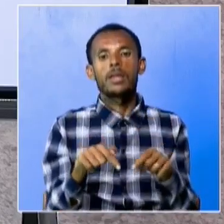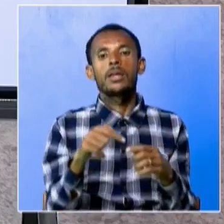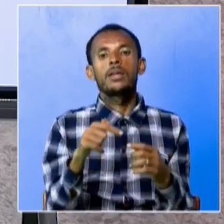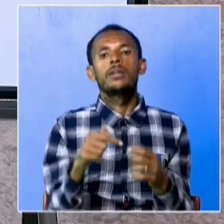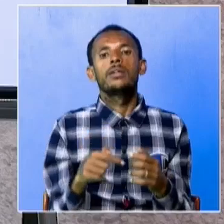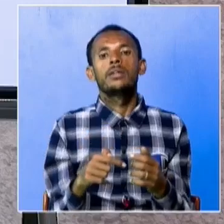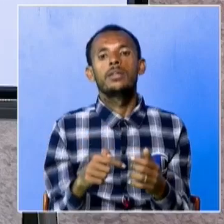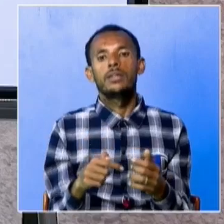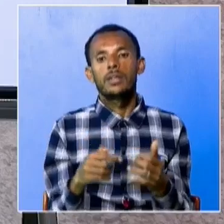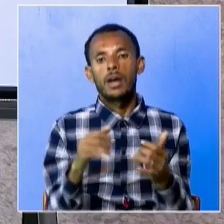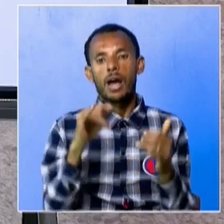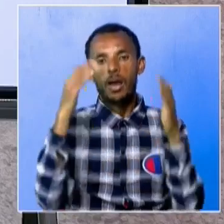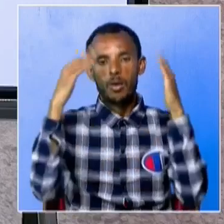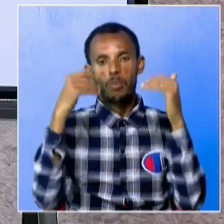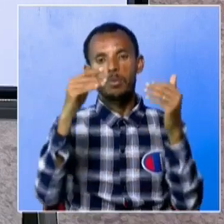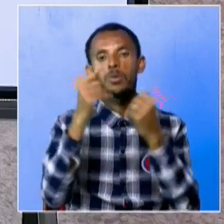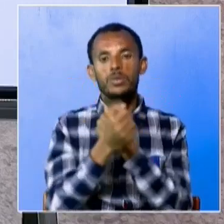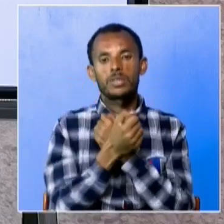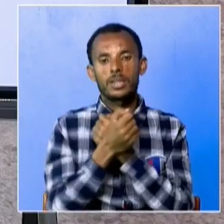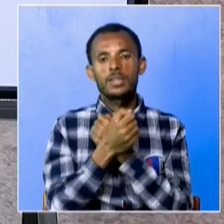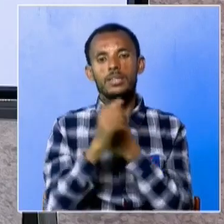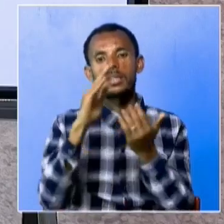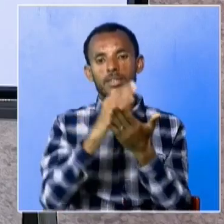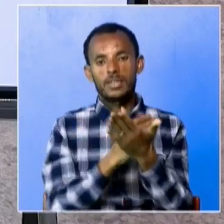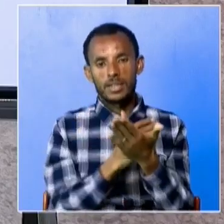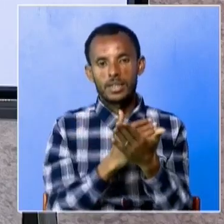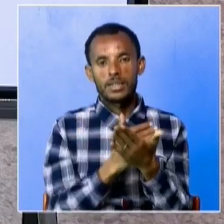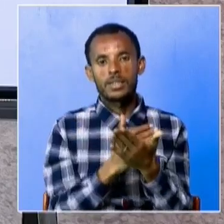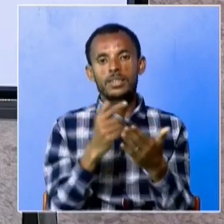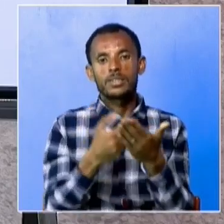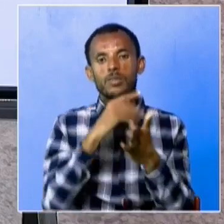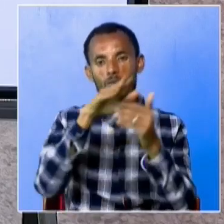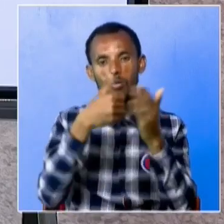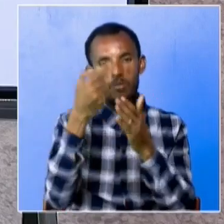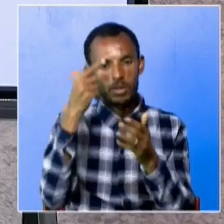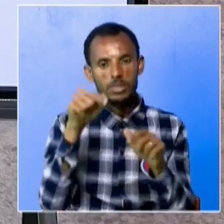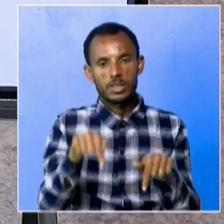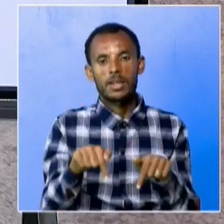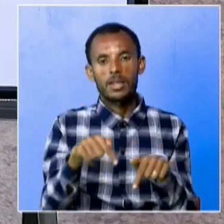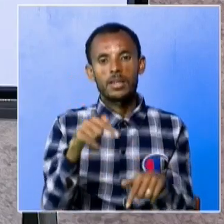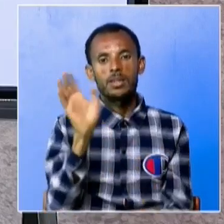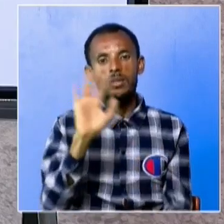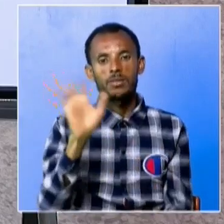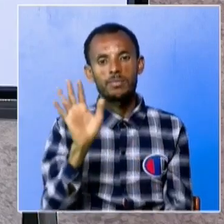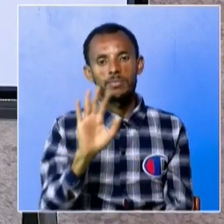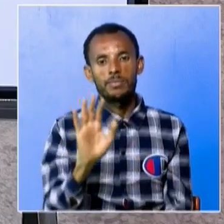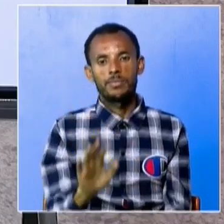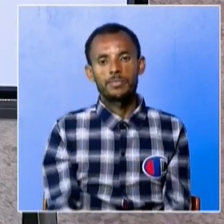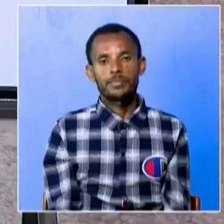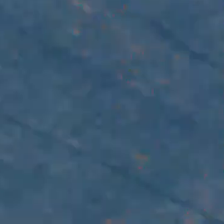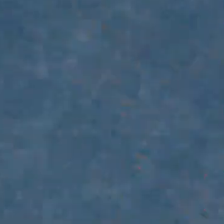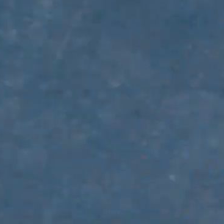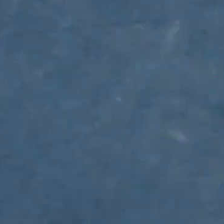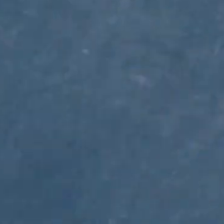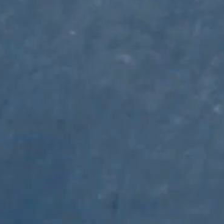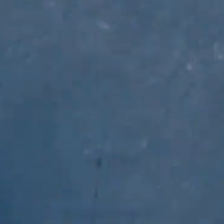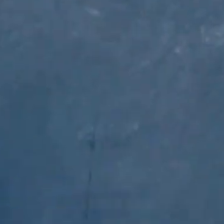today. I hope you enjoyed the lesson. This is all for today. Thank you for listening.